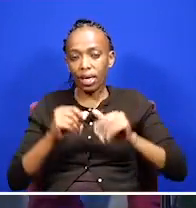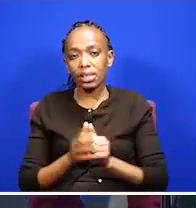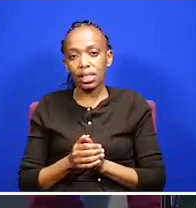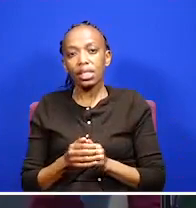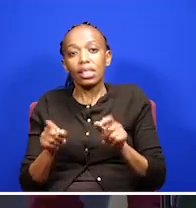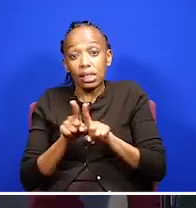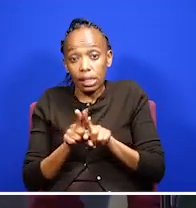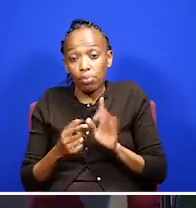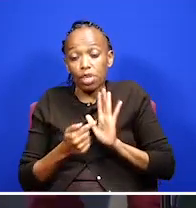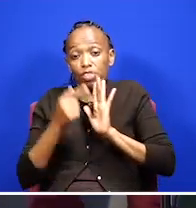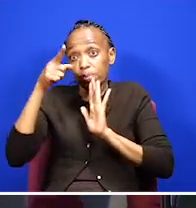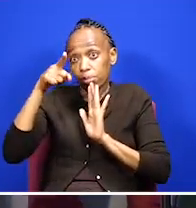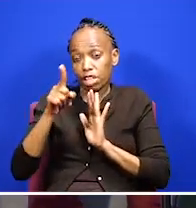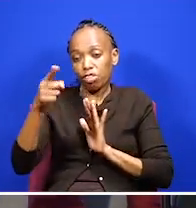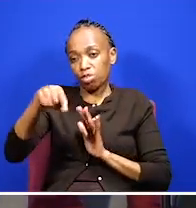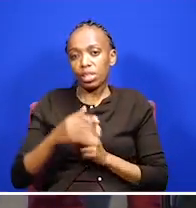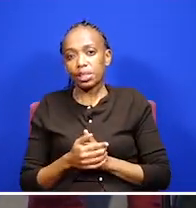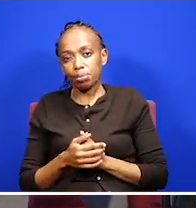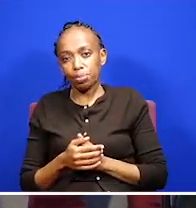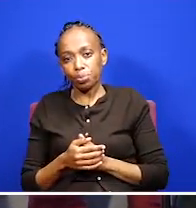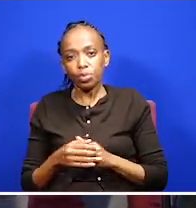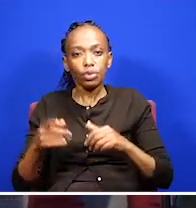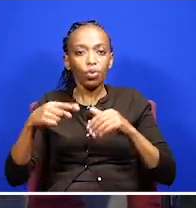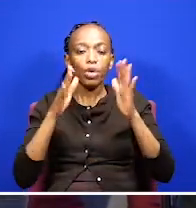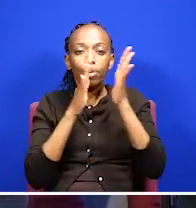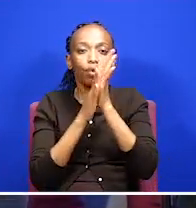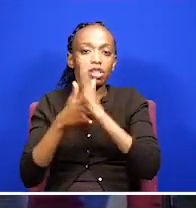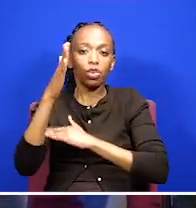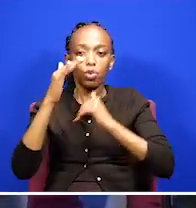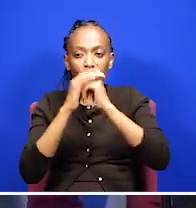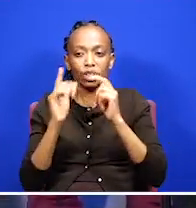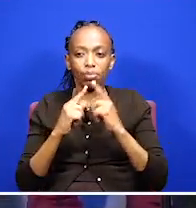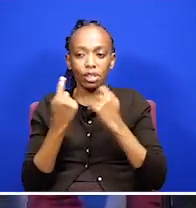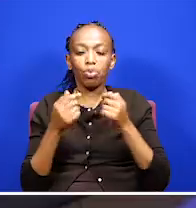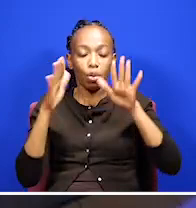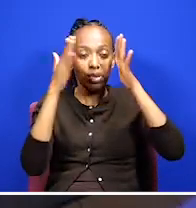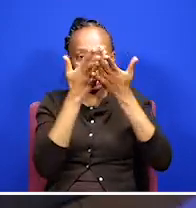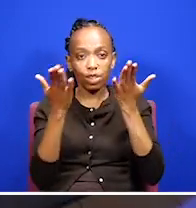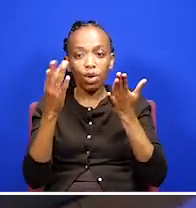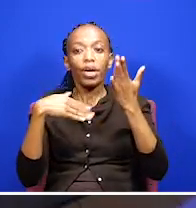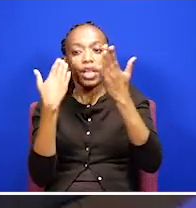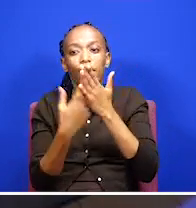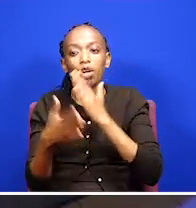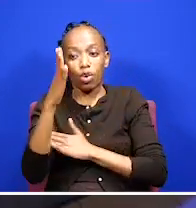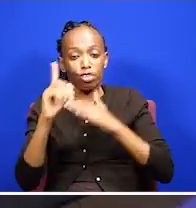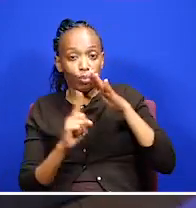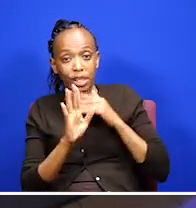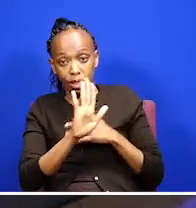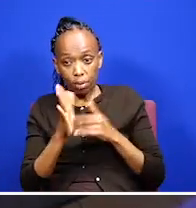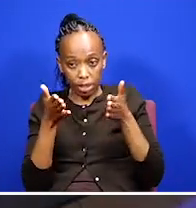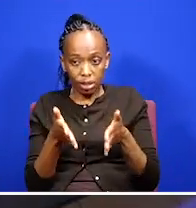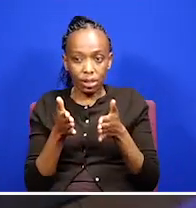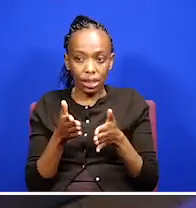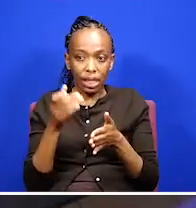dust and still reveals himself to us. Oh, we praise God. Worship team, we want to appreciate you. We thank God for your ministry